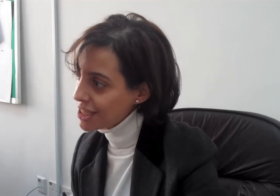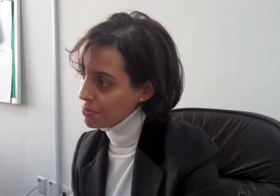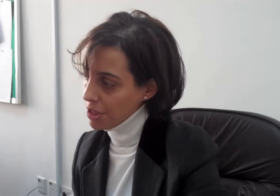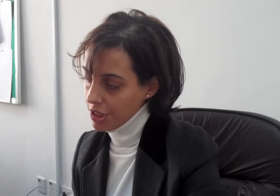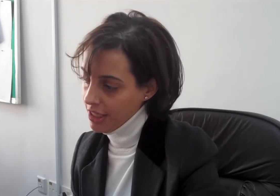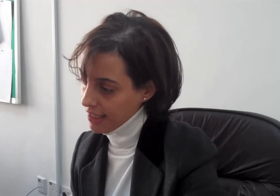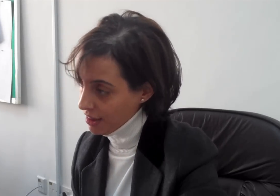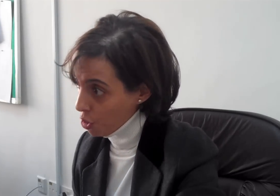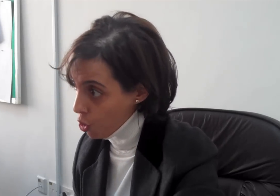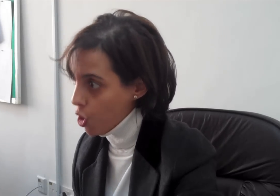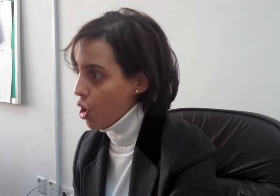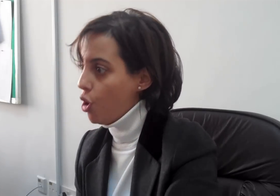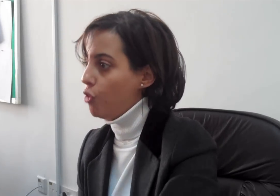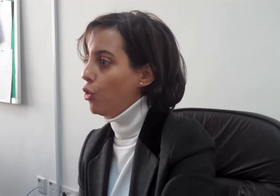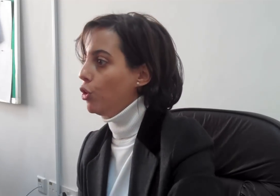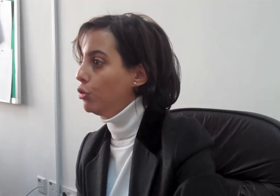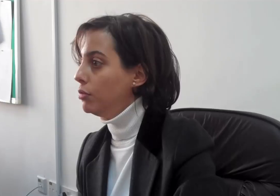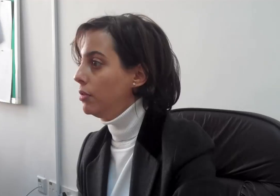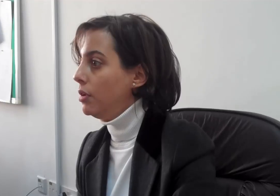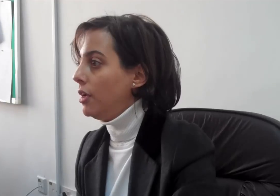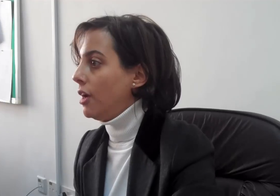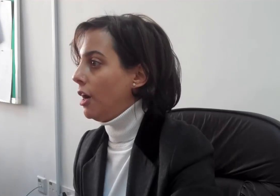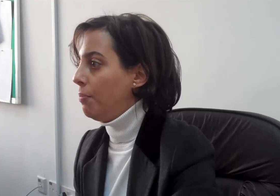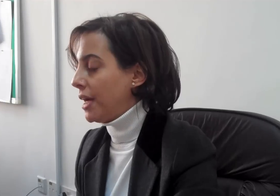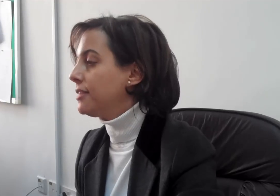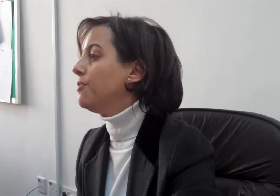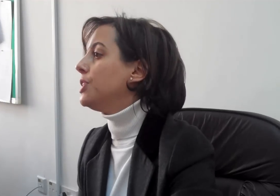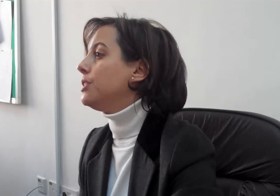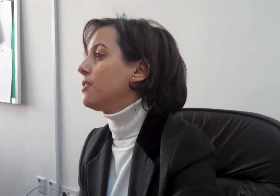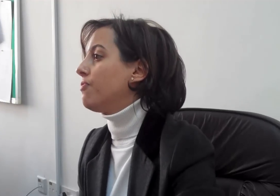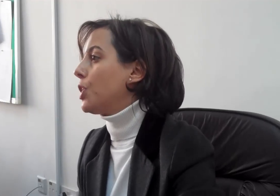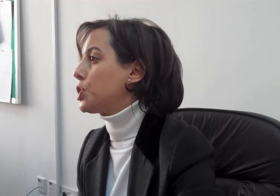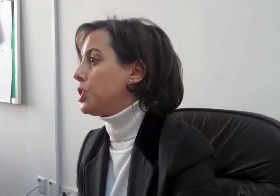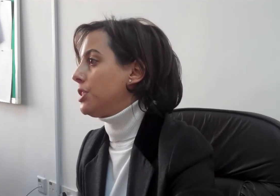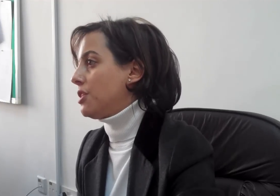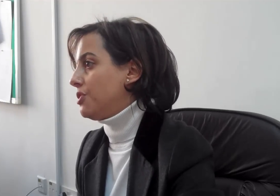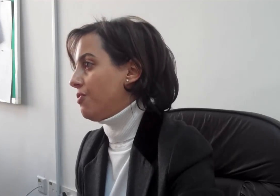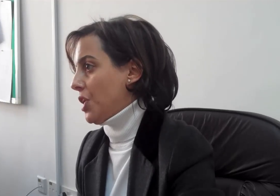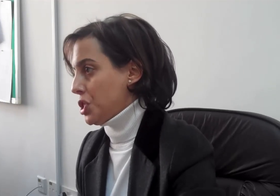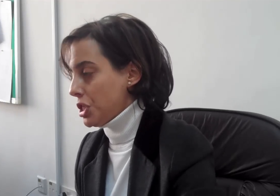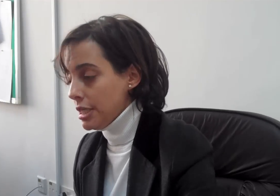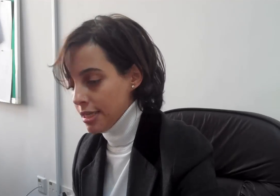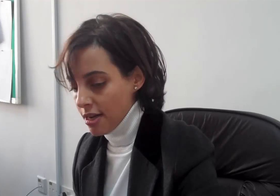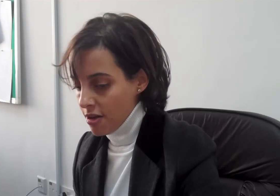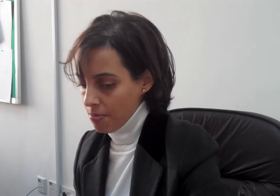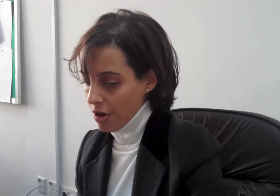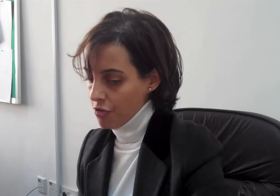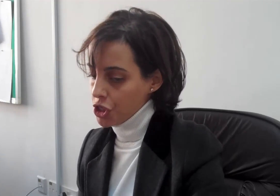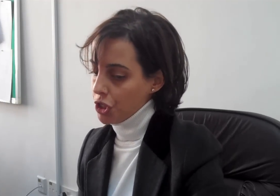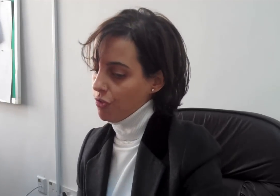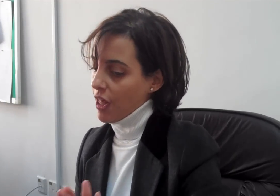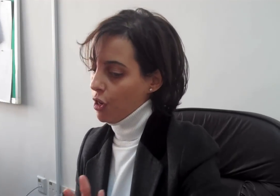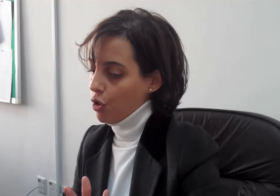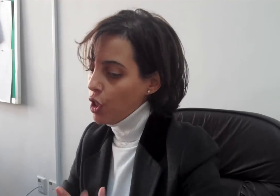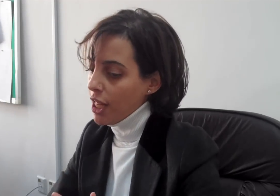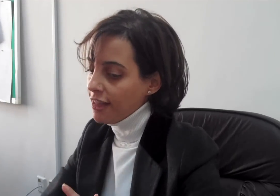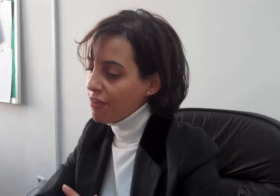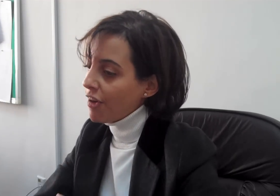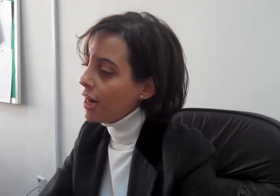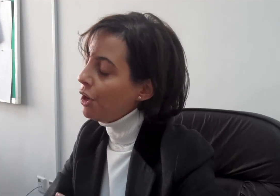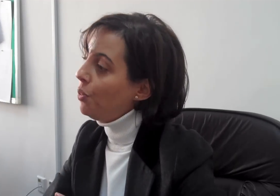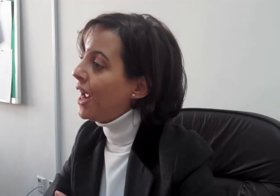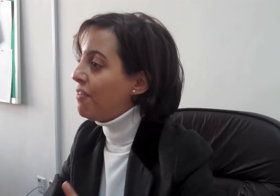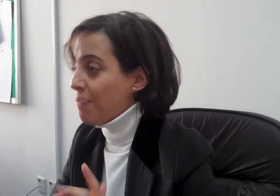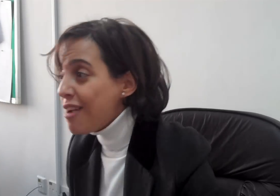with the disability is at the core of all activities and functions and interventions by virtue of that law. And